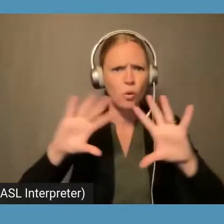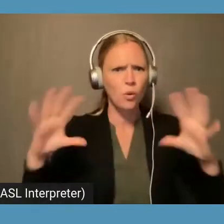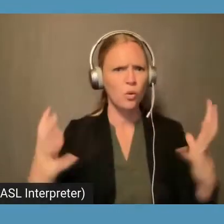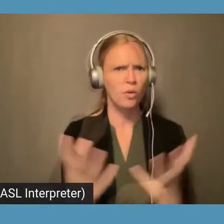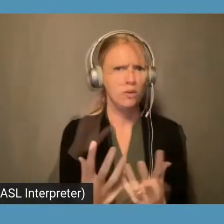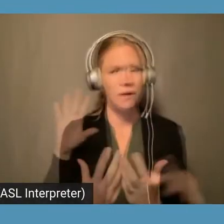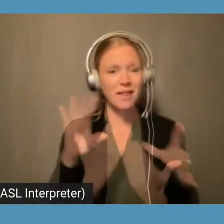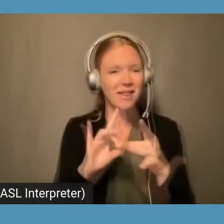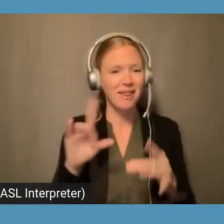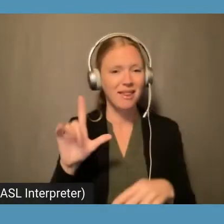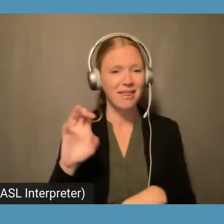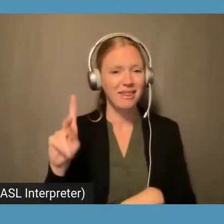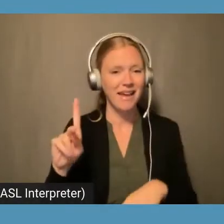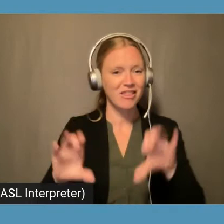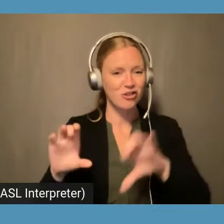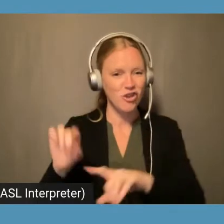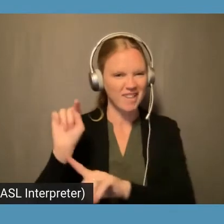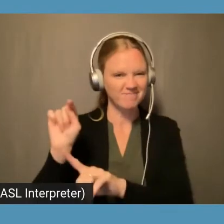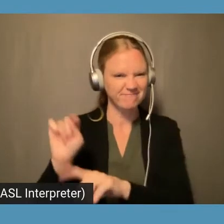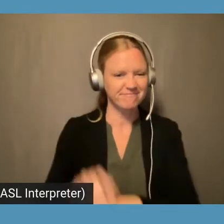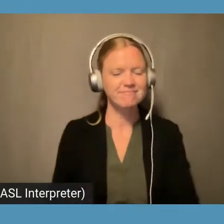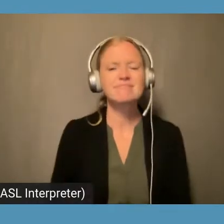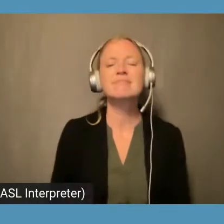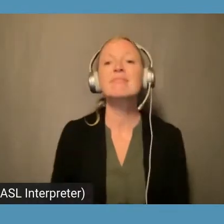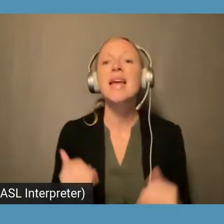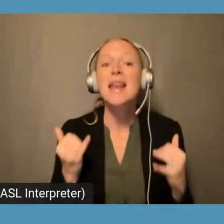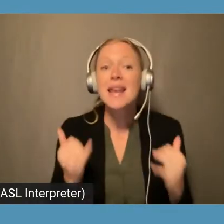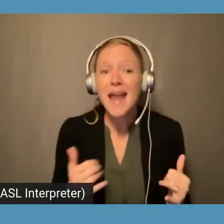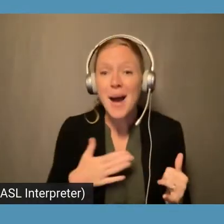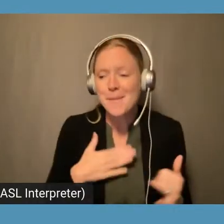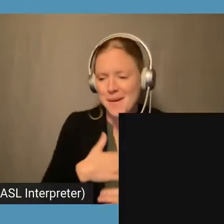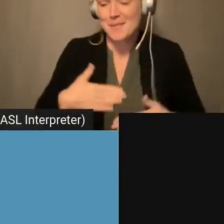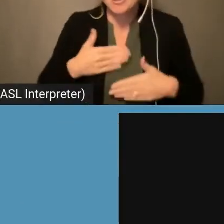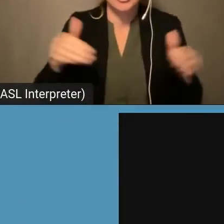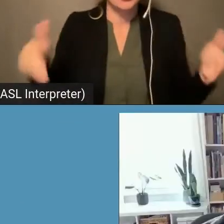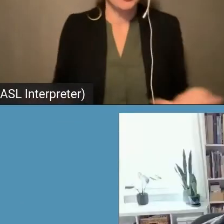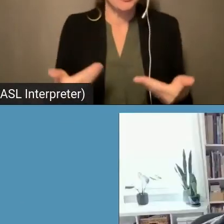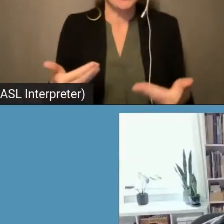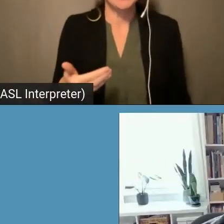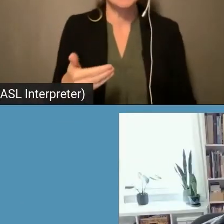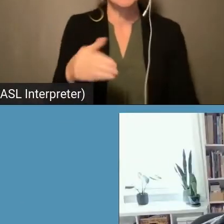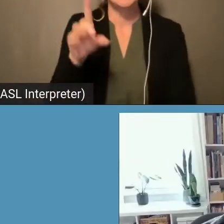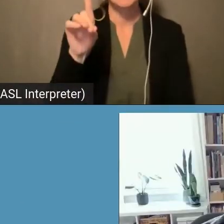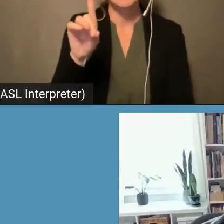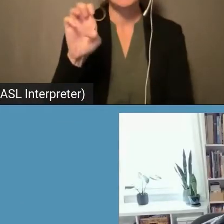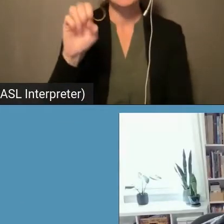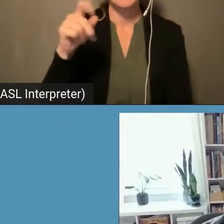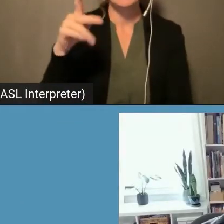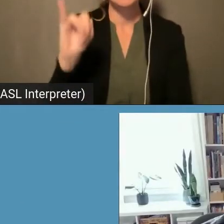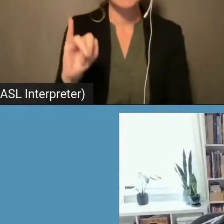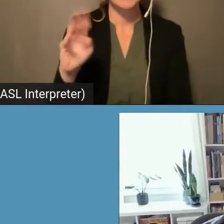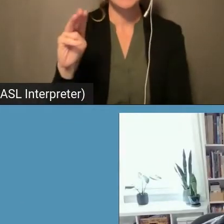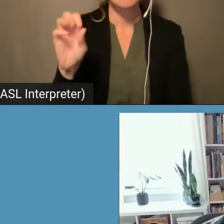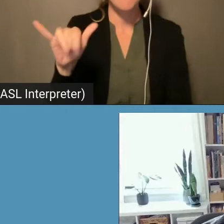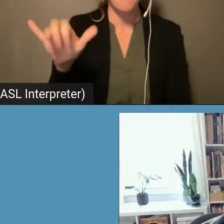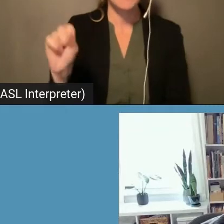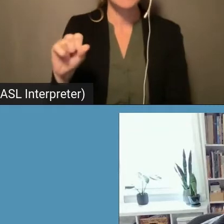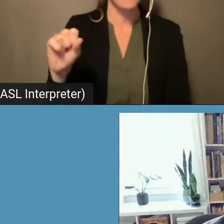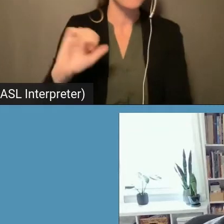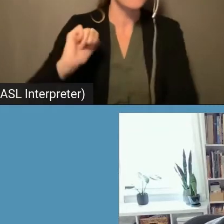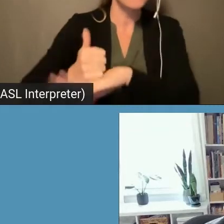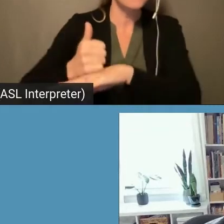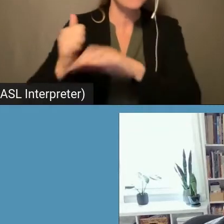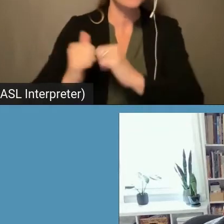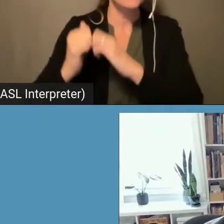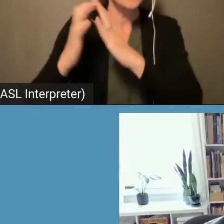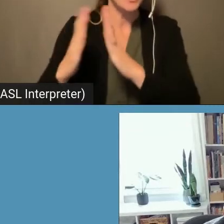Thank you. Now it is my pleasure to introduce today's presenter, Despy Mays. Despy is the founder and lead